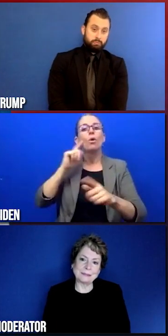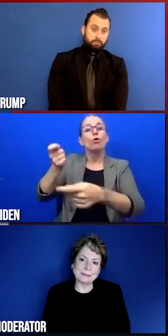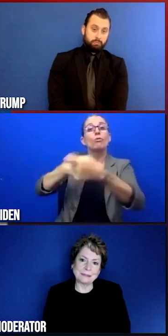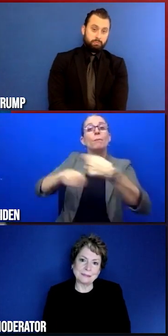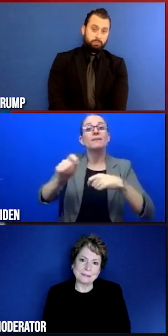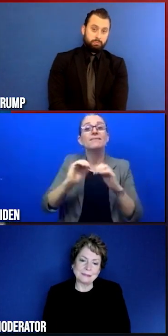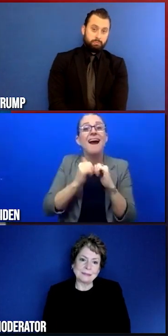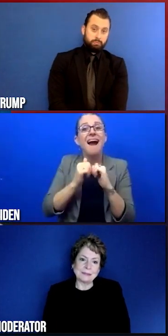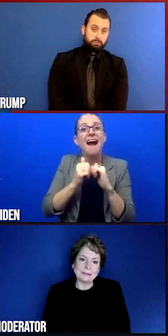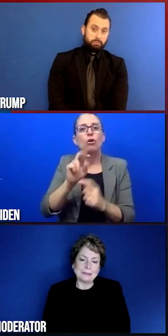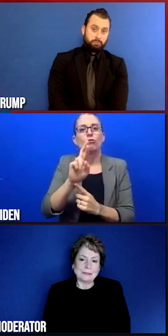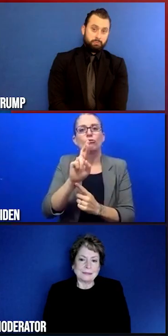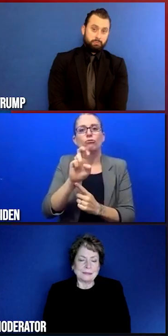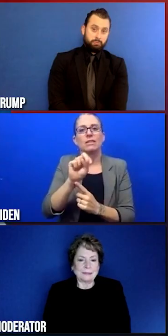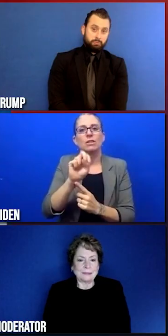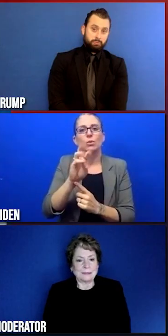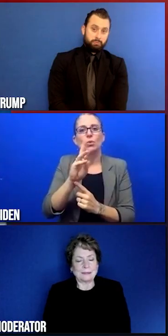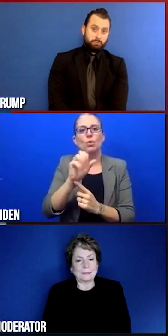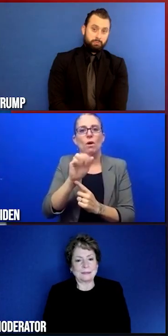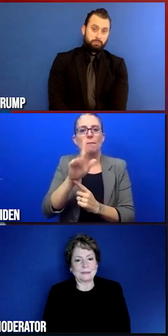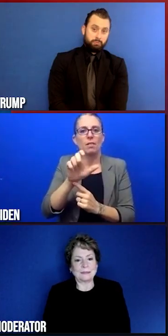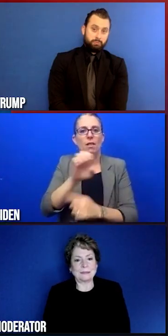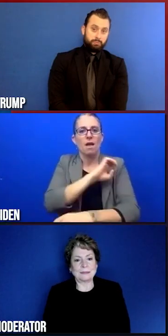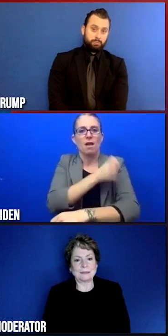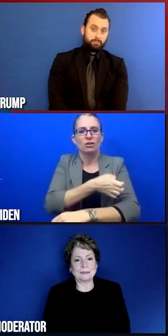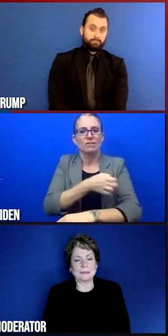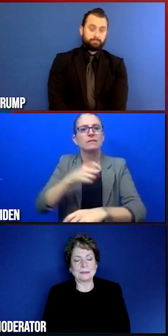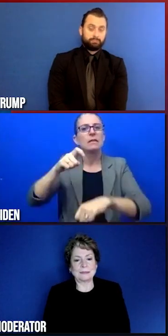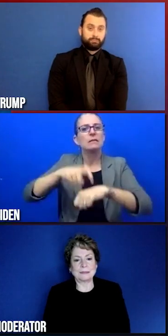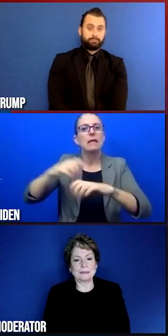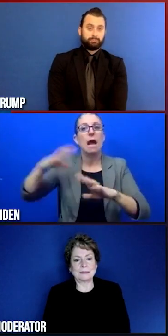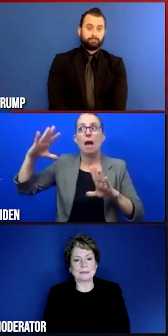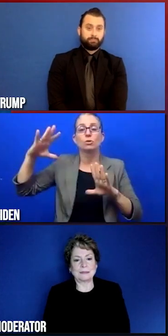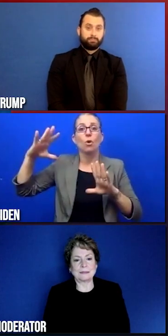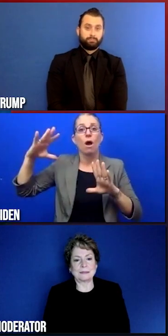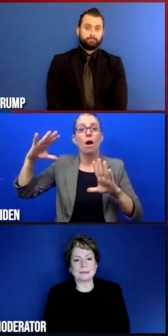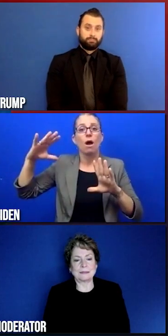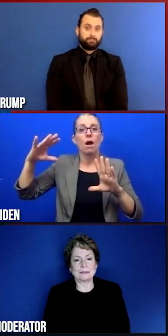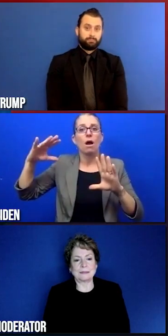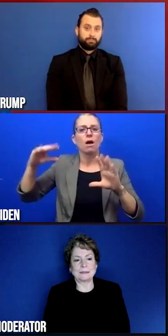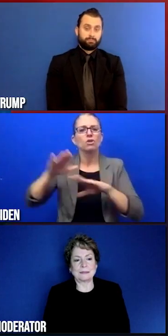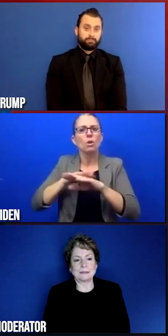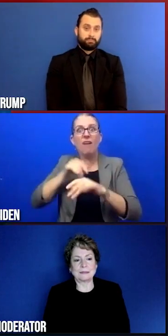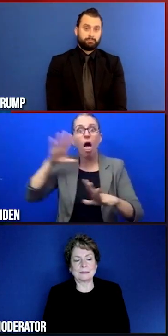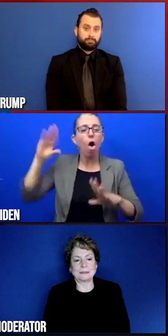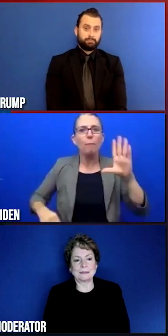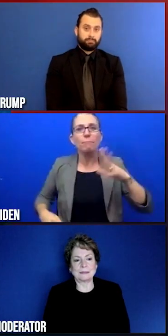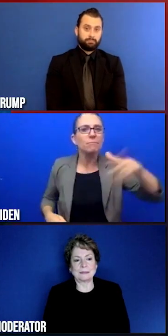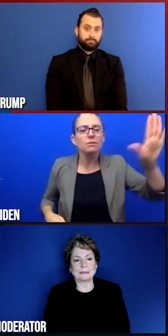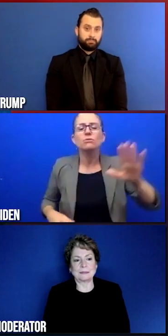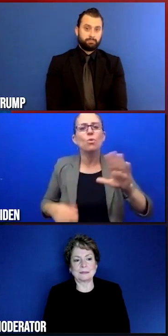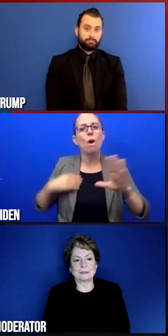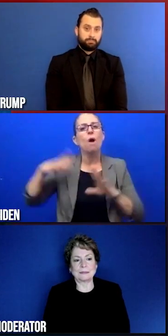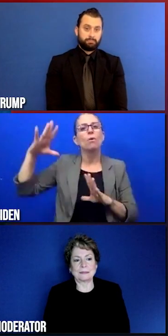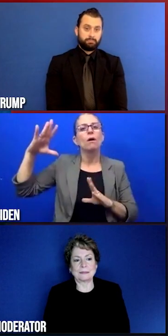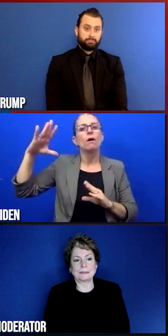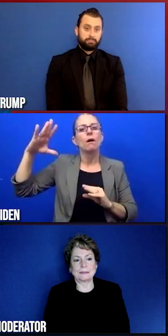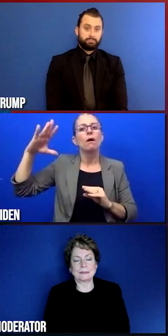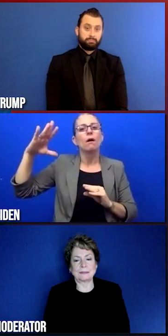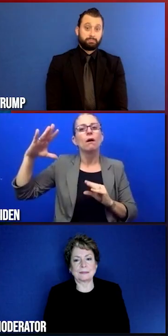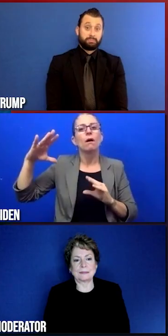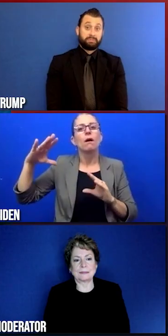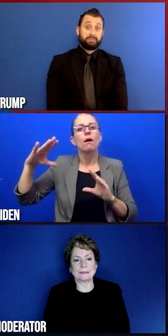stop giving to the oil industry, I'd stop giving them federal subsidies. He won't give federal subsidies to the